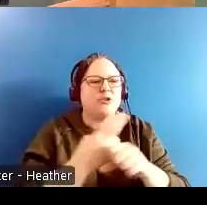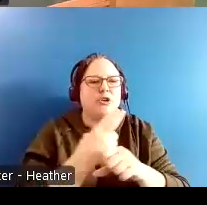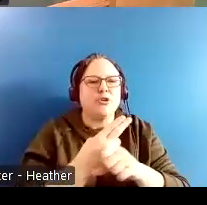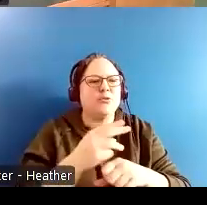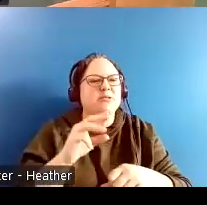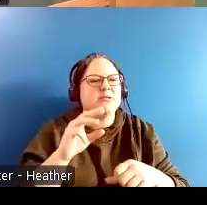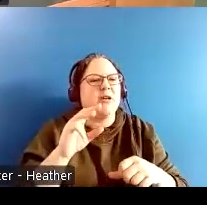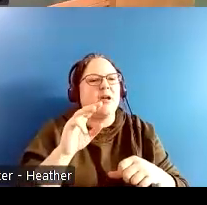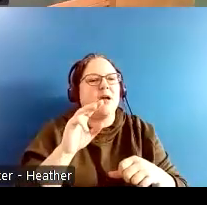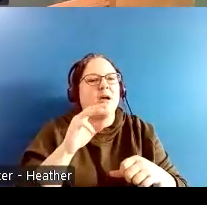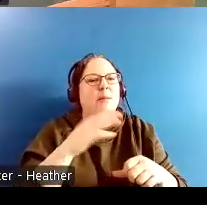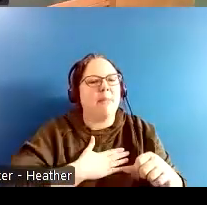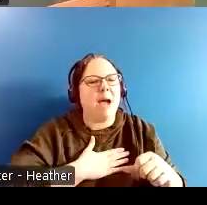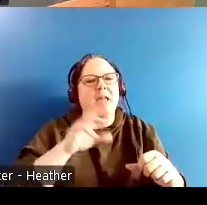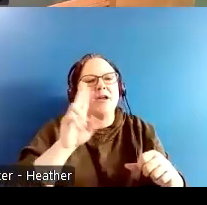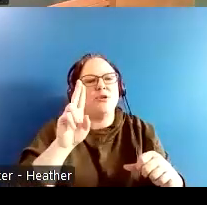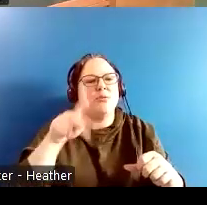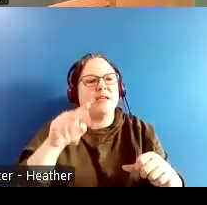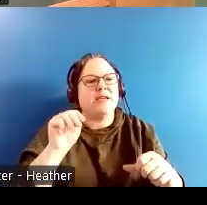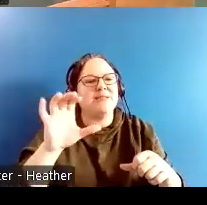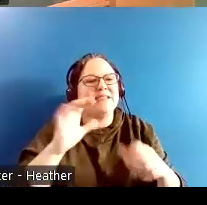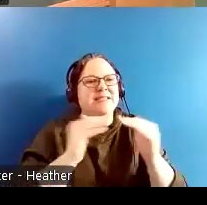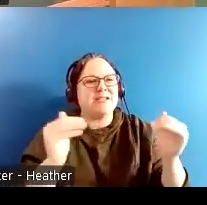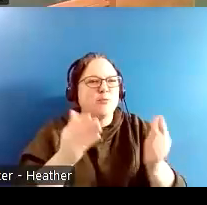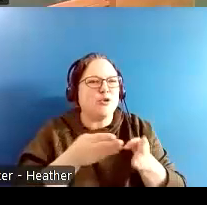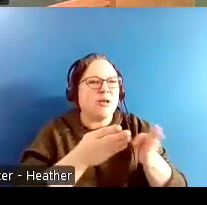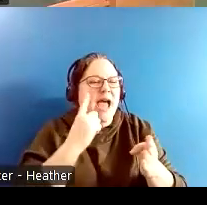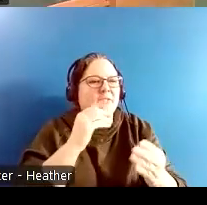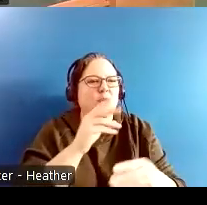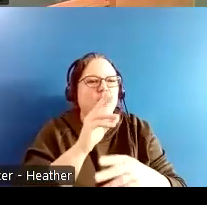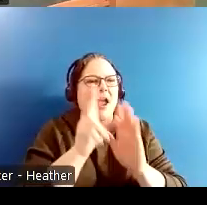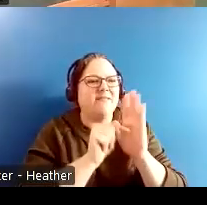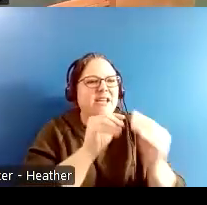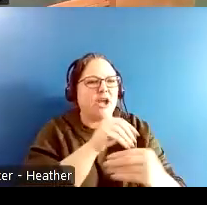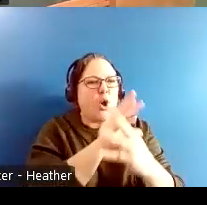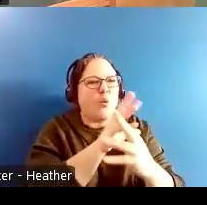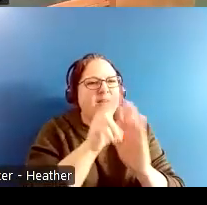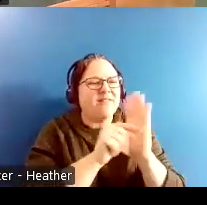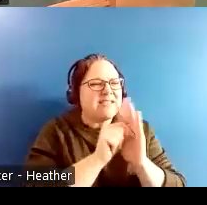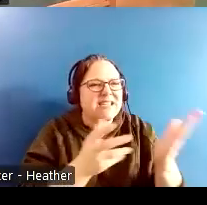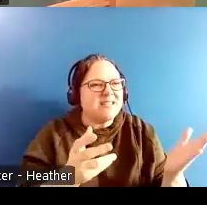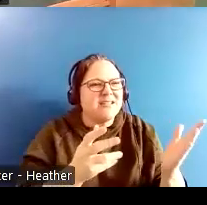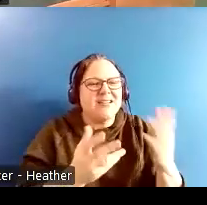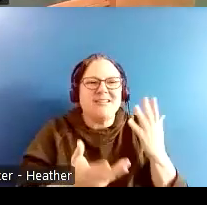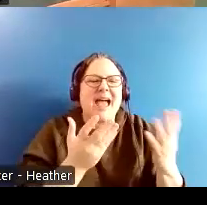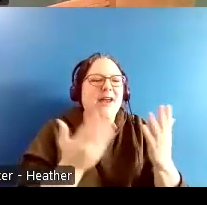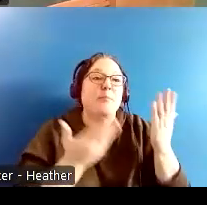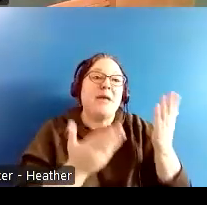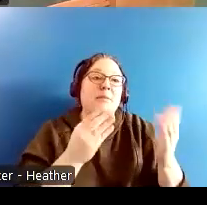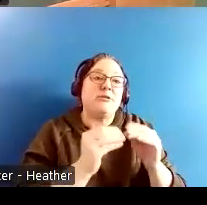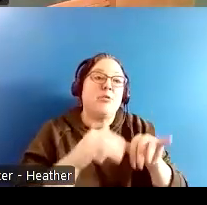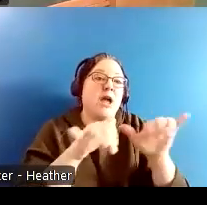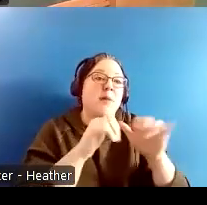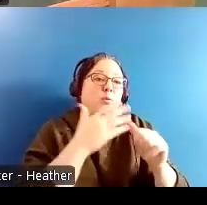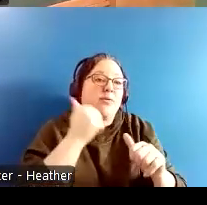to allow a video visit. So, I think it's really important that people, and maybe it's more common in older people. I